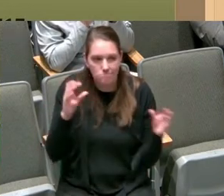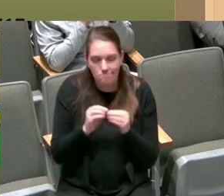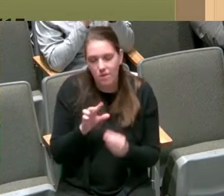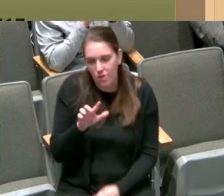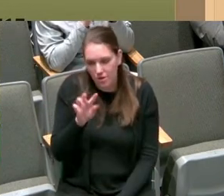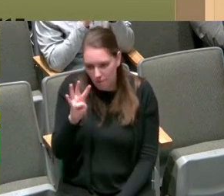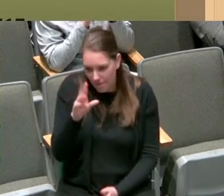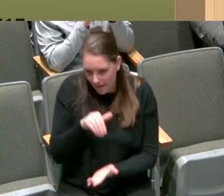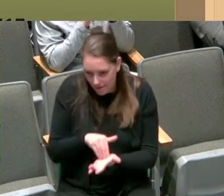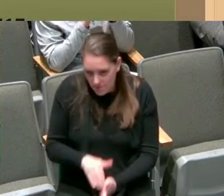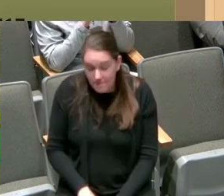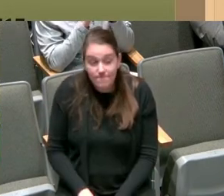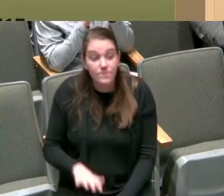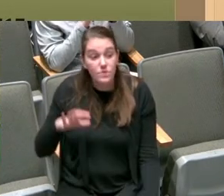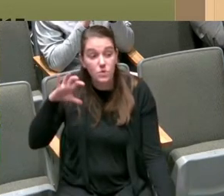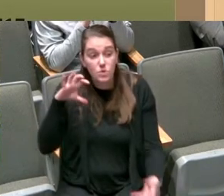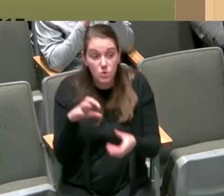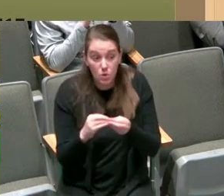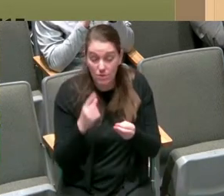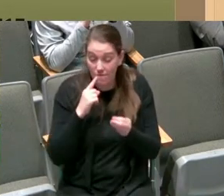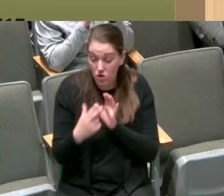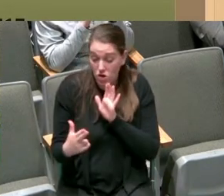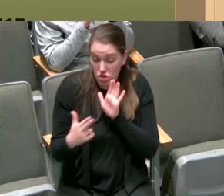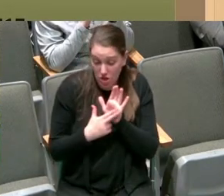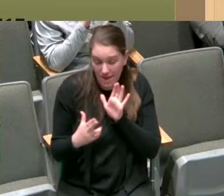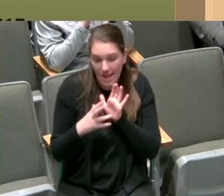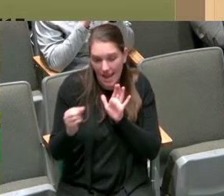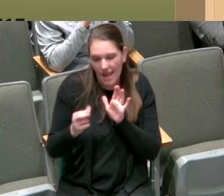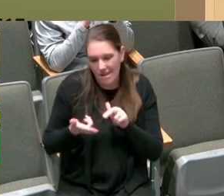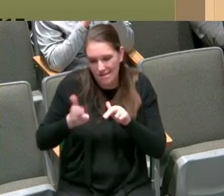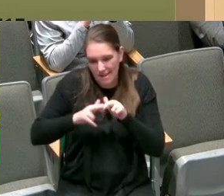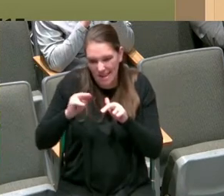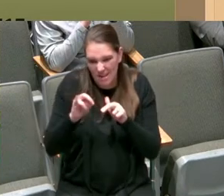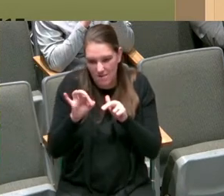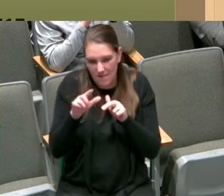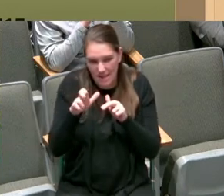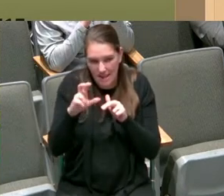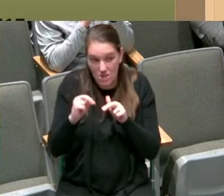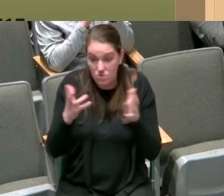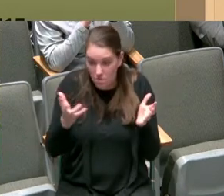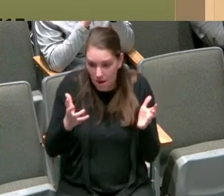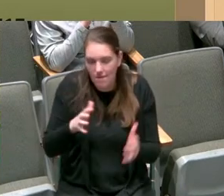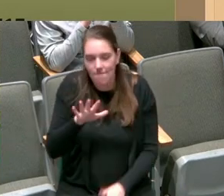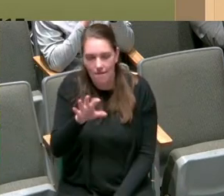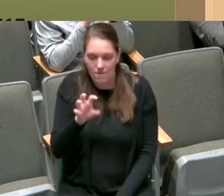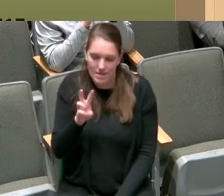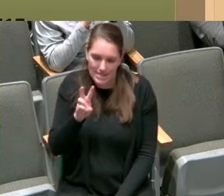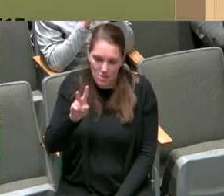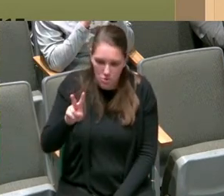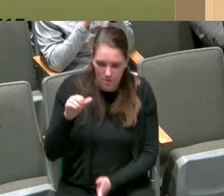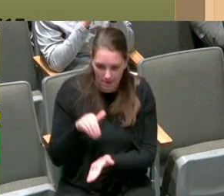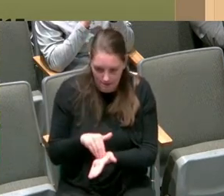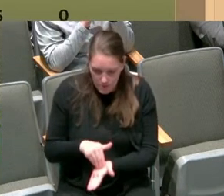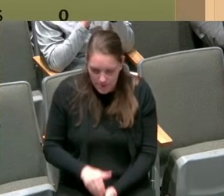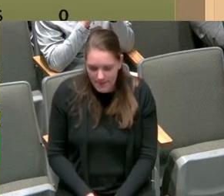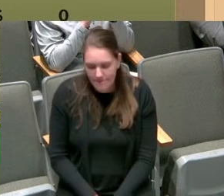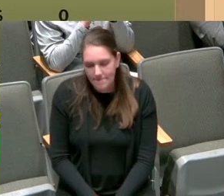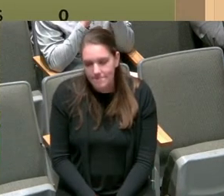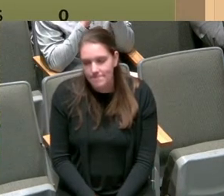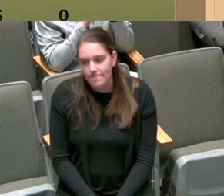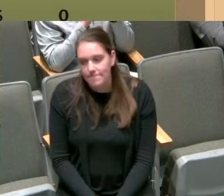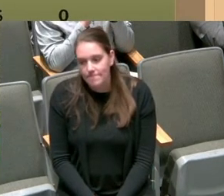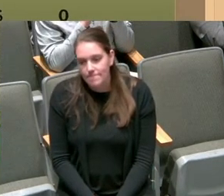thousand so the total for contractual and inflation is 562 000.